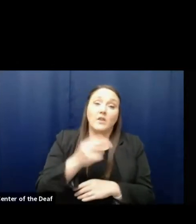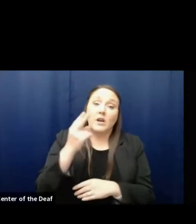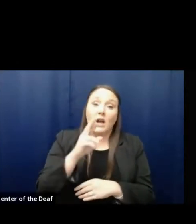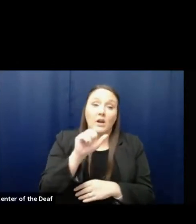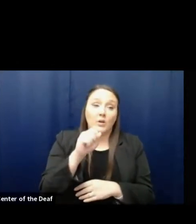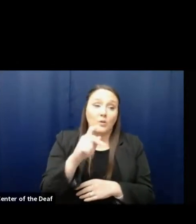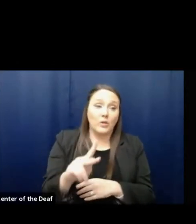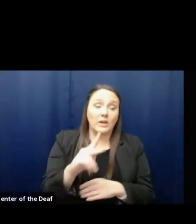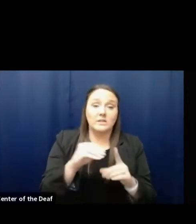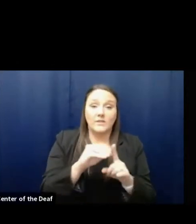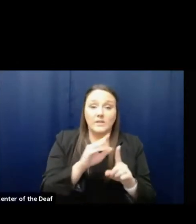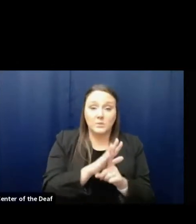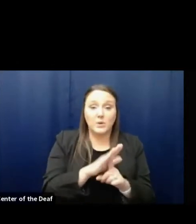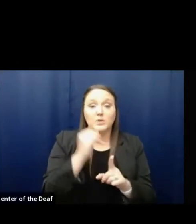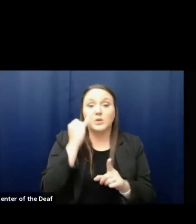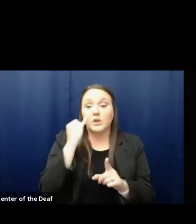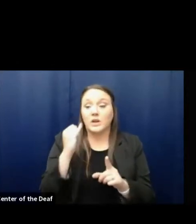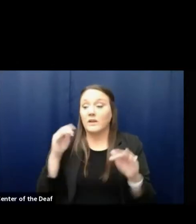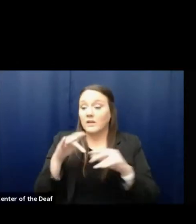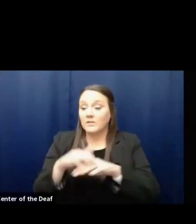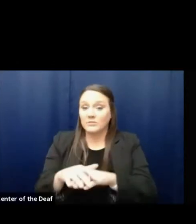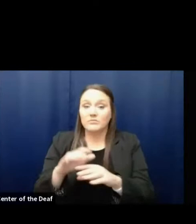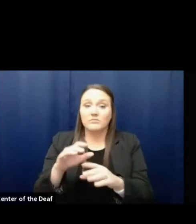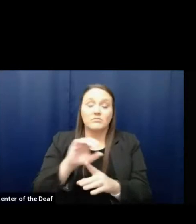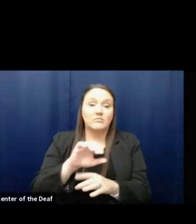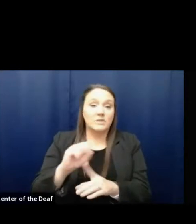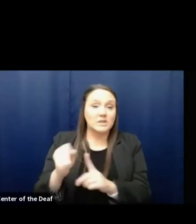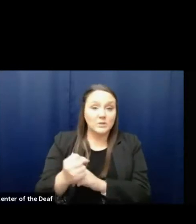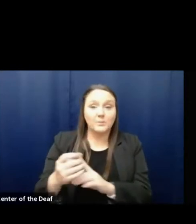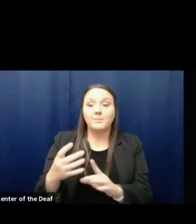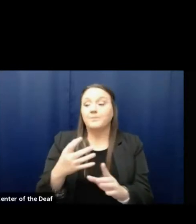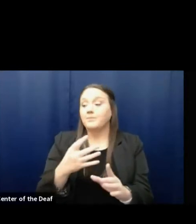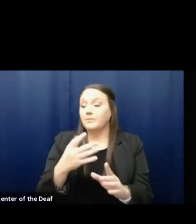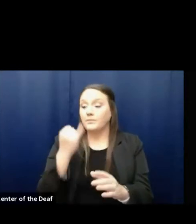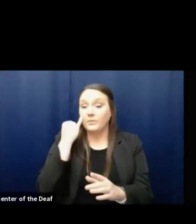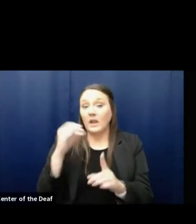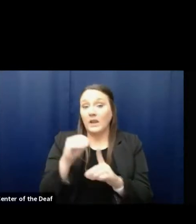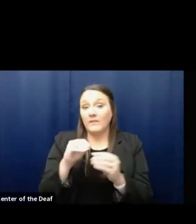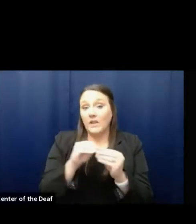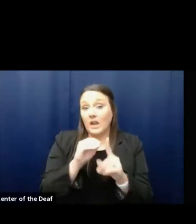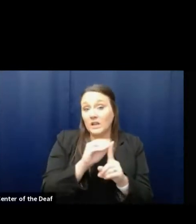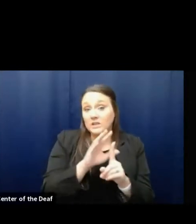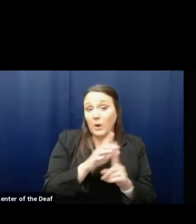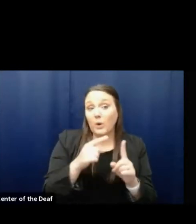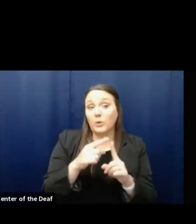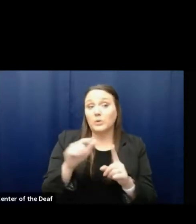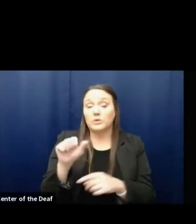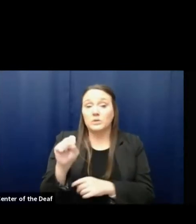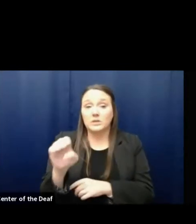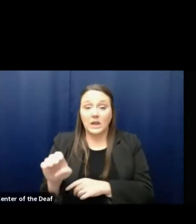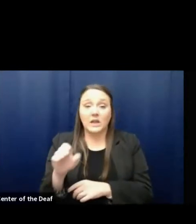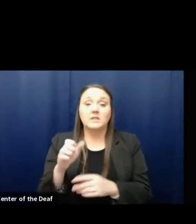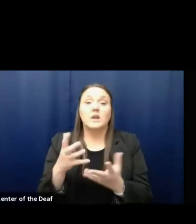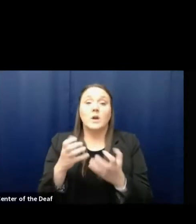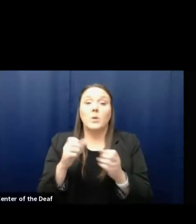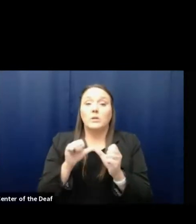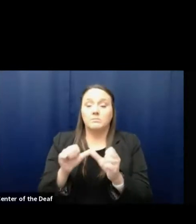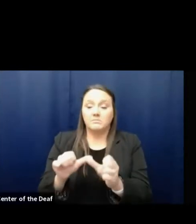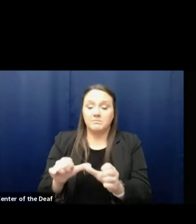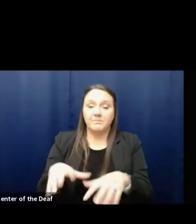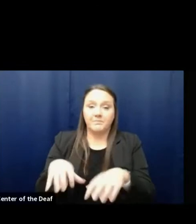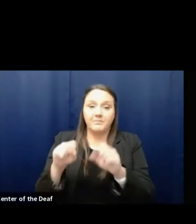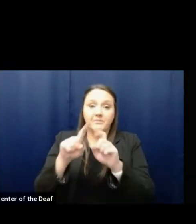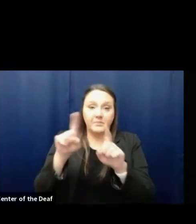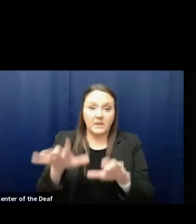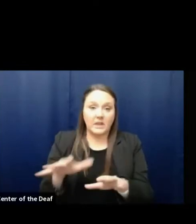you're in congregate group settings, if you've been exposed to cases, all of those folks, we definitely want you to continue to get tested. Please